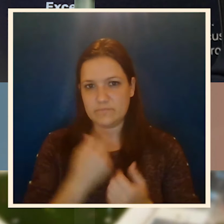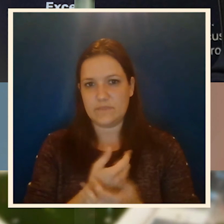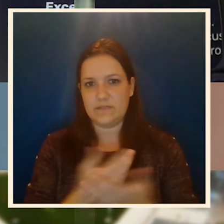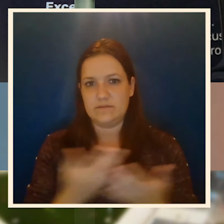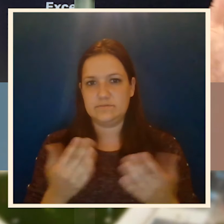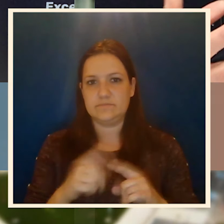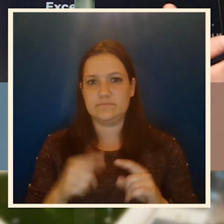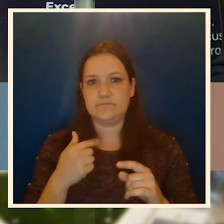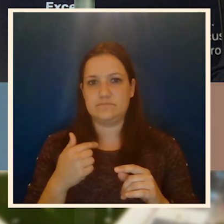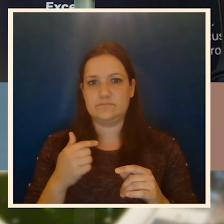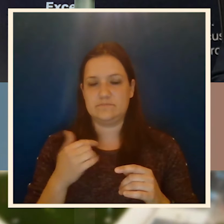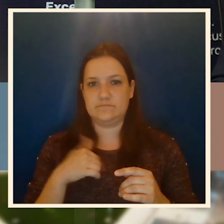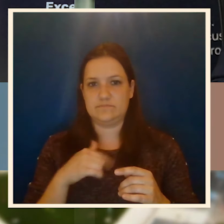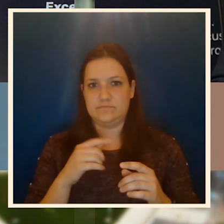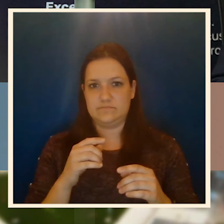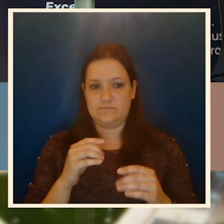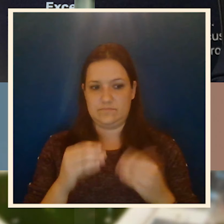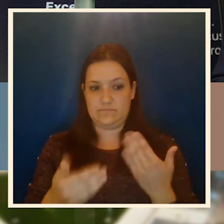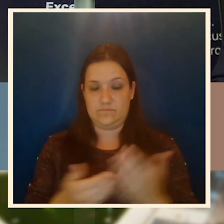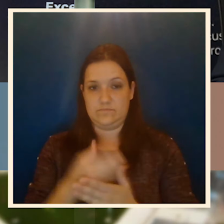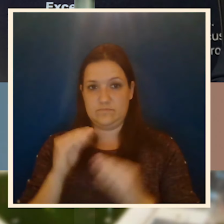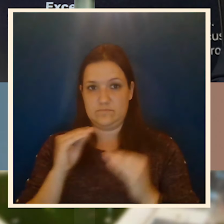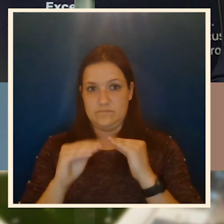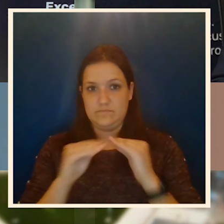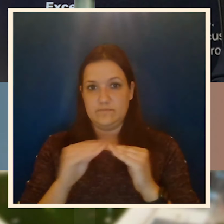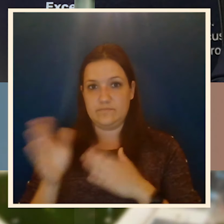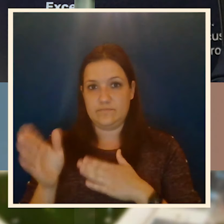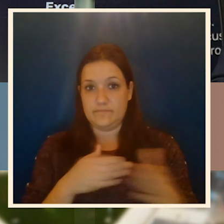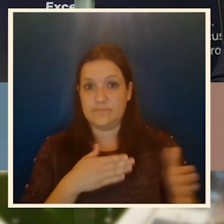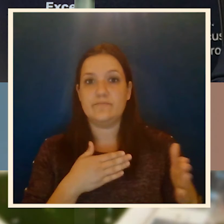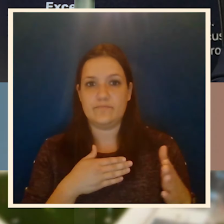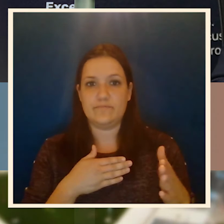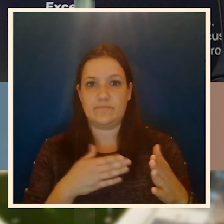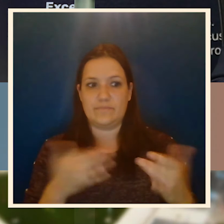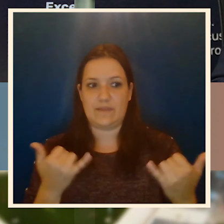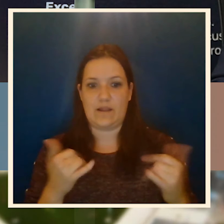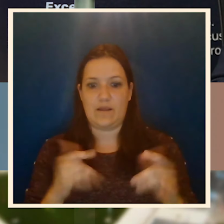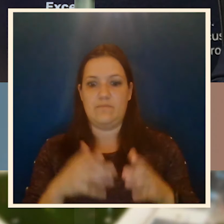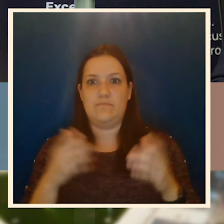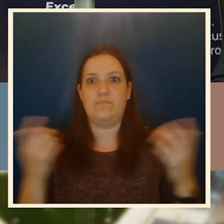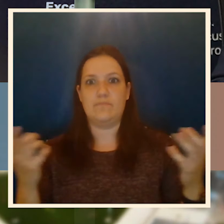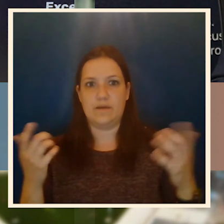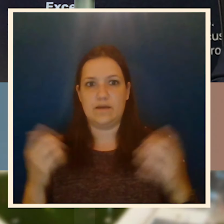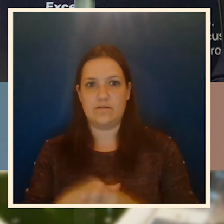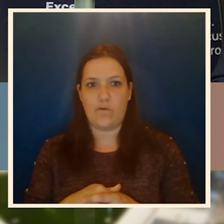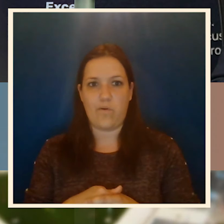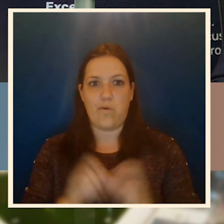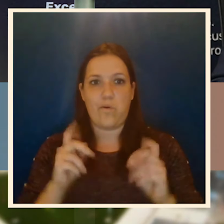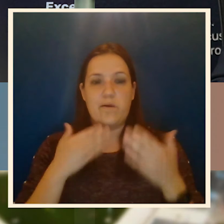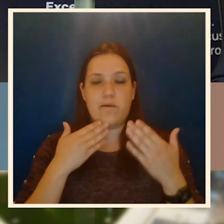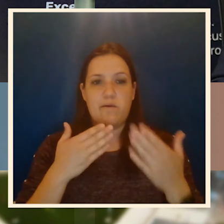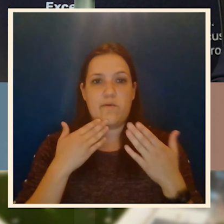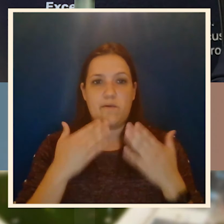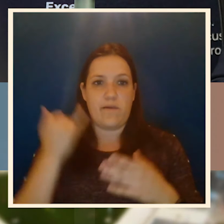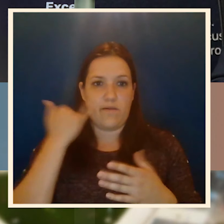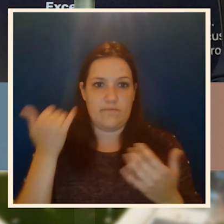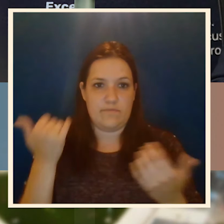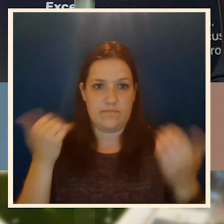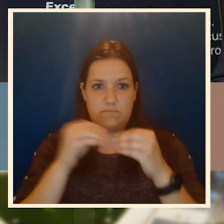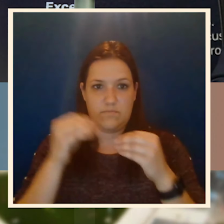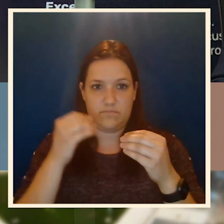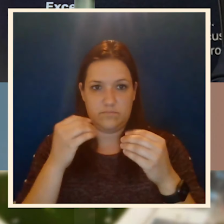of correction became so much larger. Okay. All right. Well, thank you. And if you have more questions on that, of course, you can always